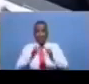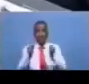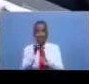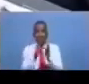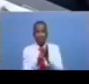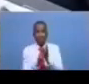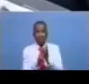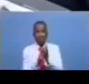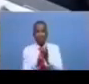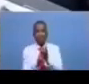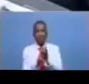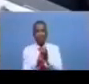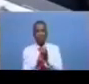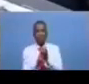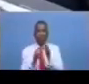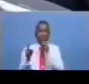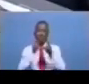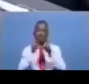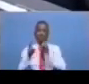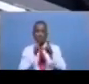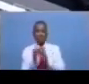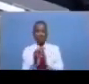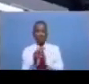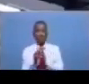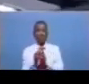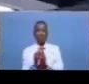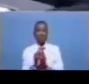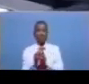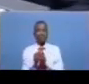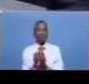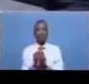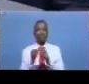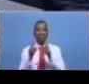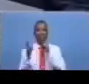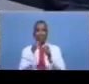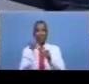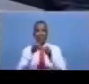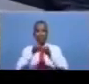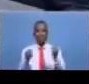law or stand the possibility of being held liable for contempt,